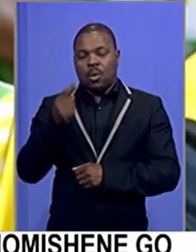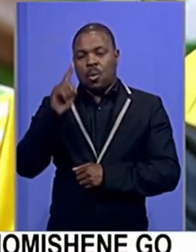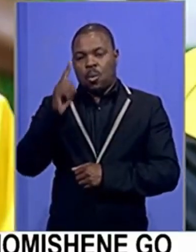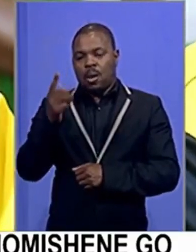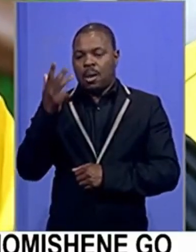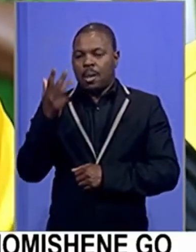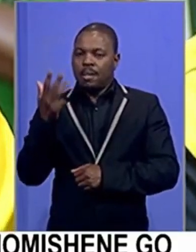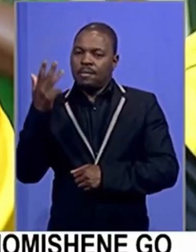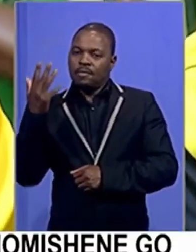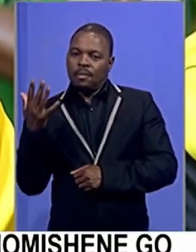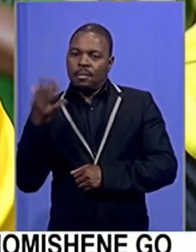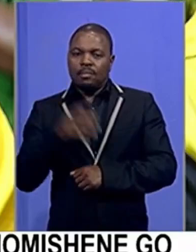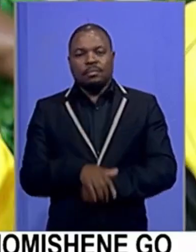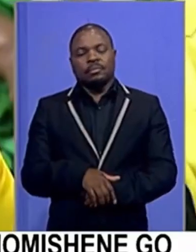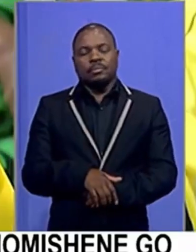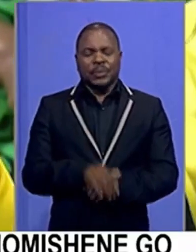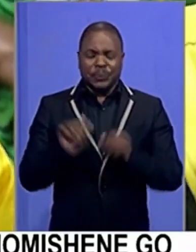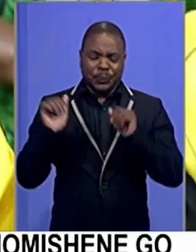2,195.